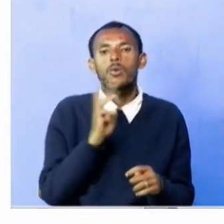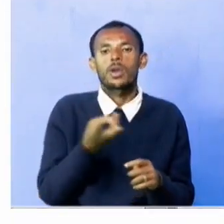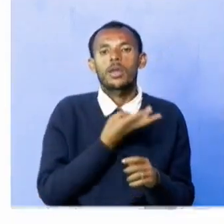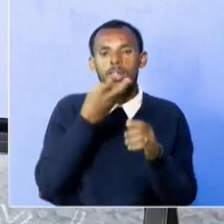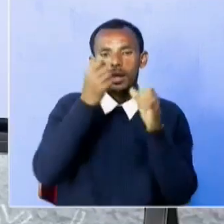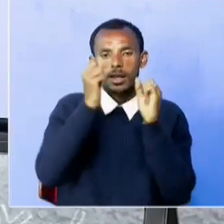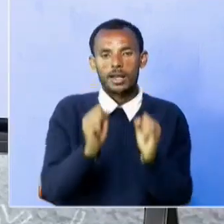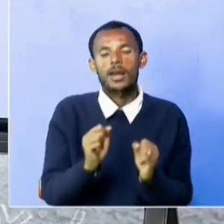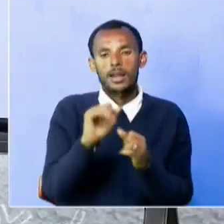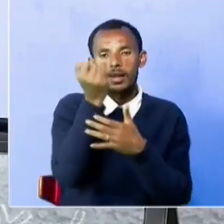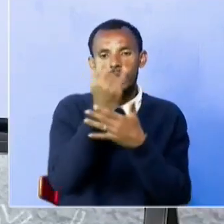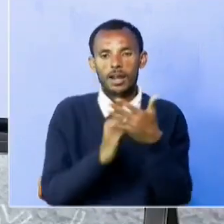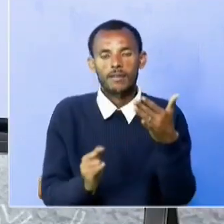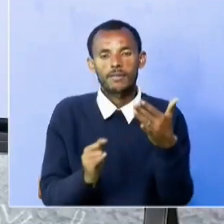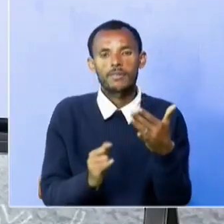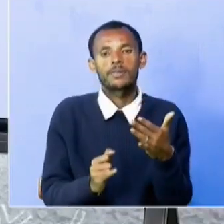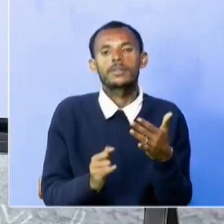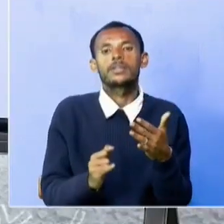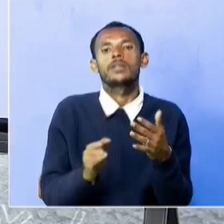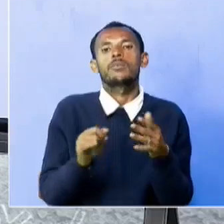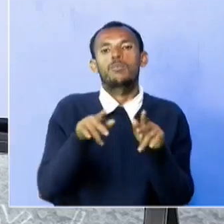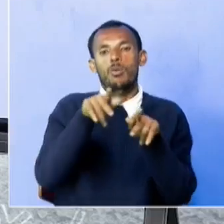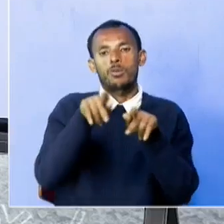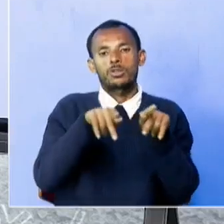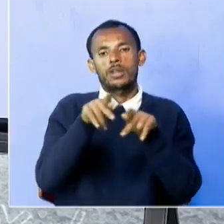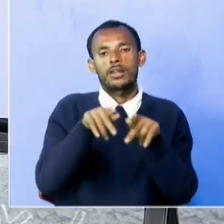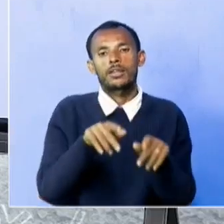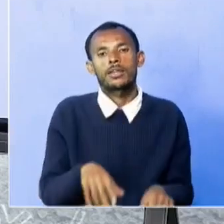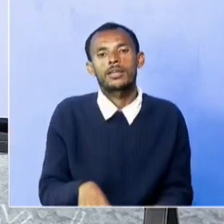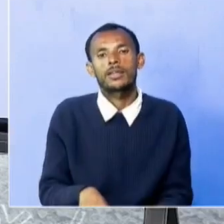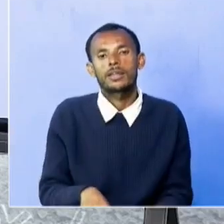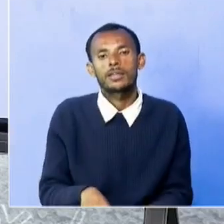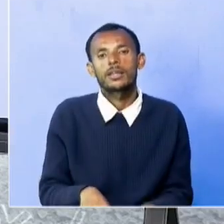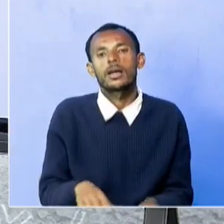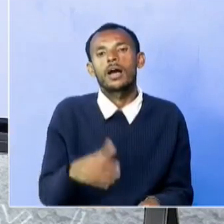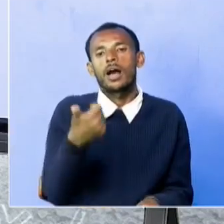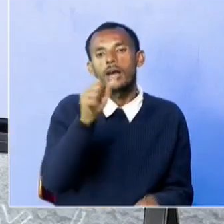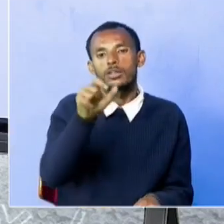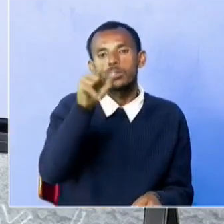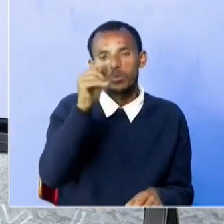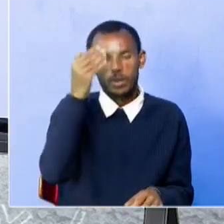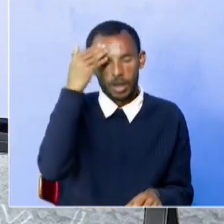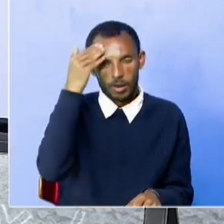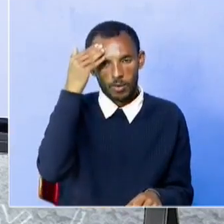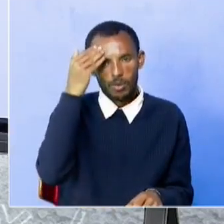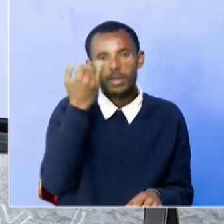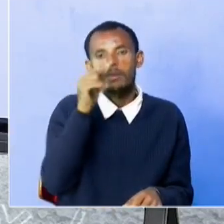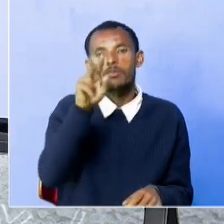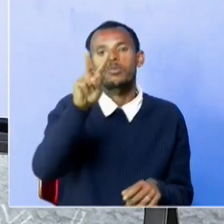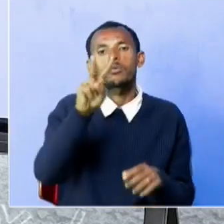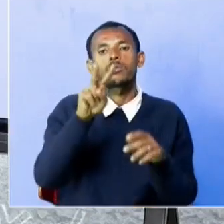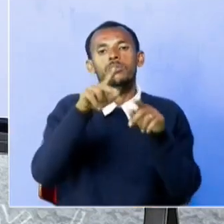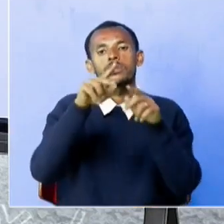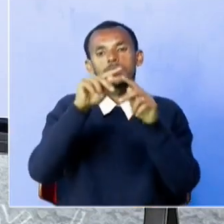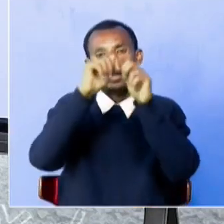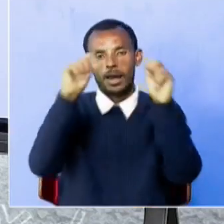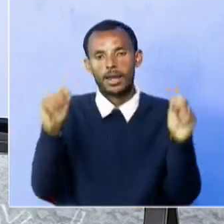can derive a certain proportionality, right? As you all know, if two